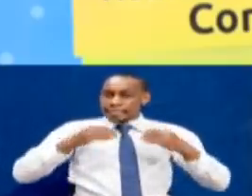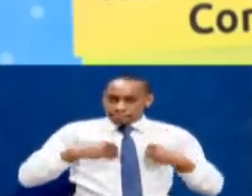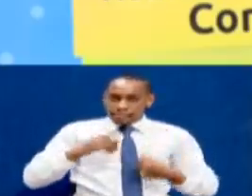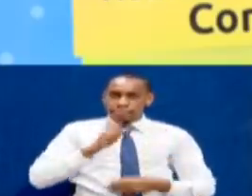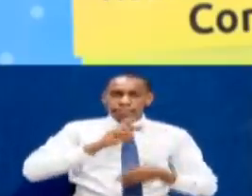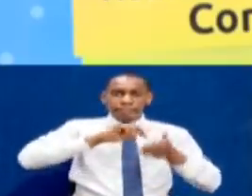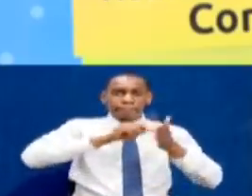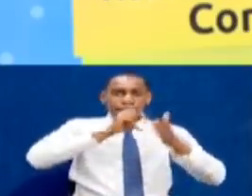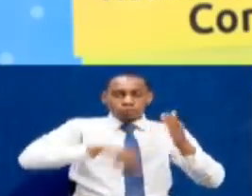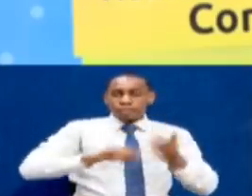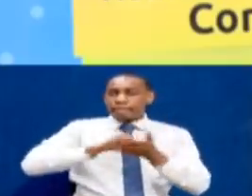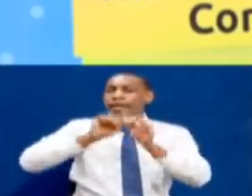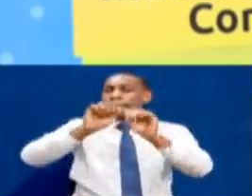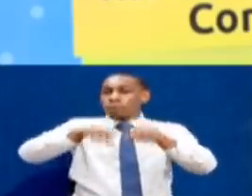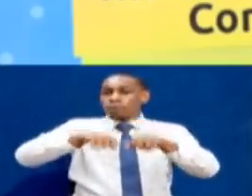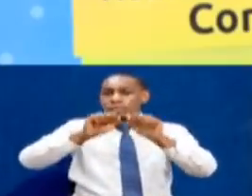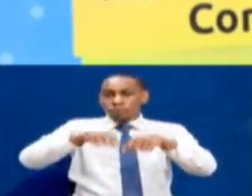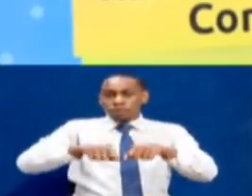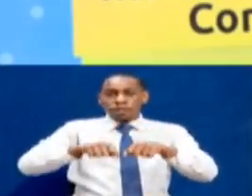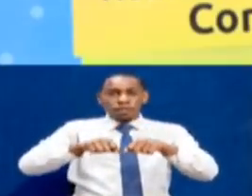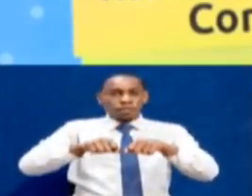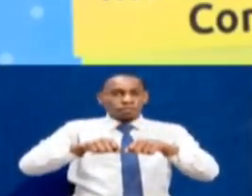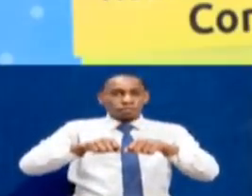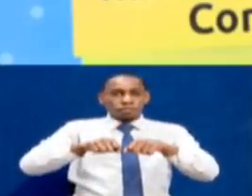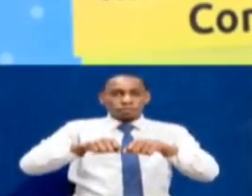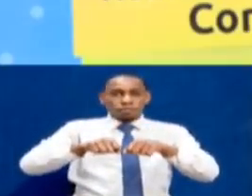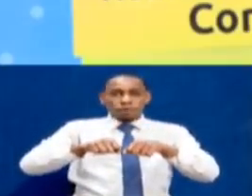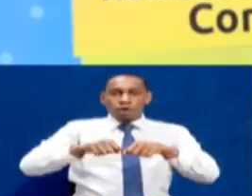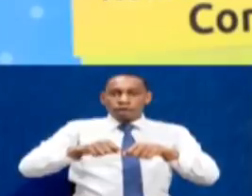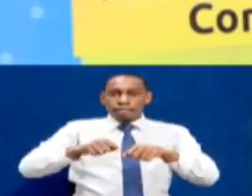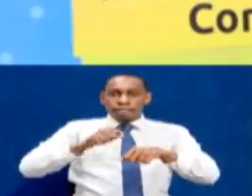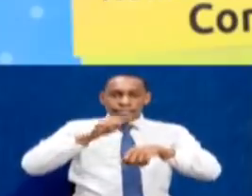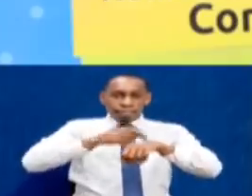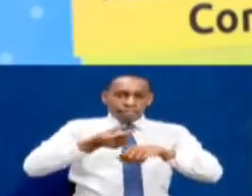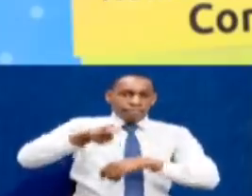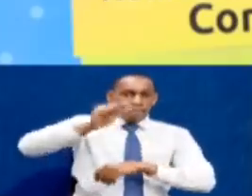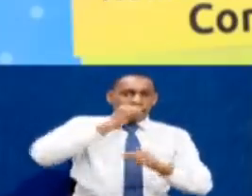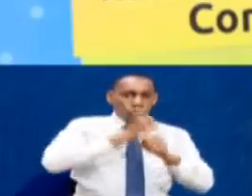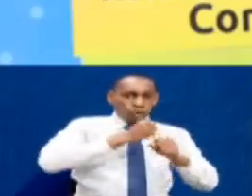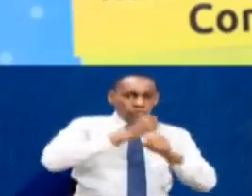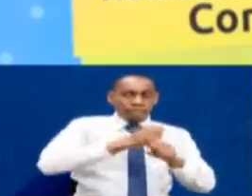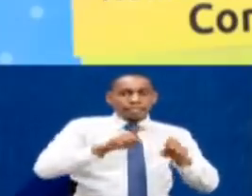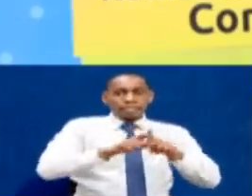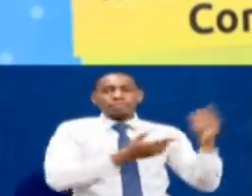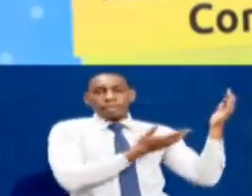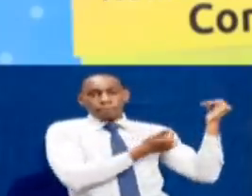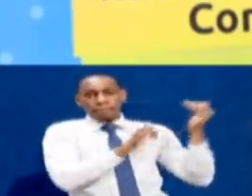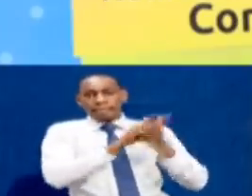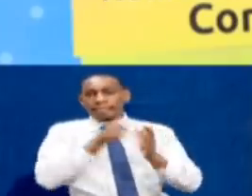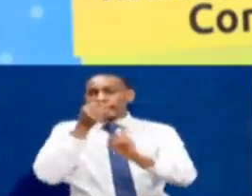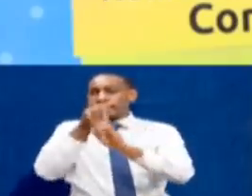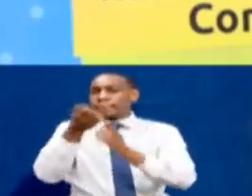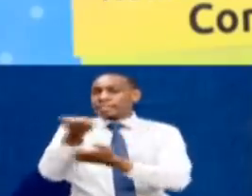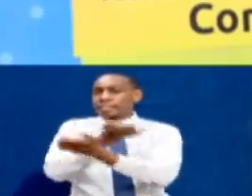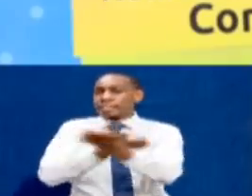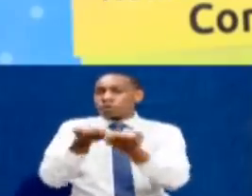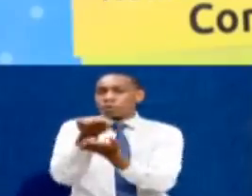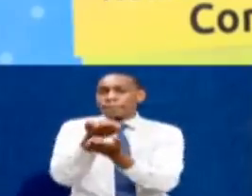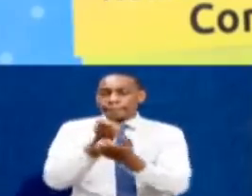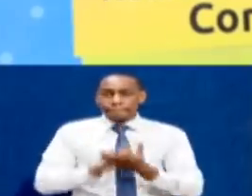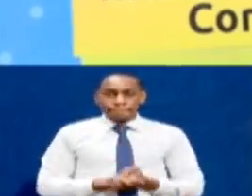it means that you are able to take, to give a bit more time to work, and hopefully that has an impact on the economy.